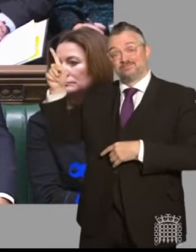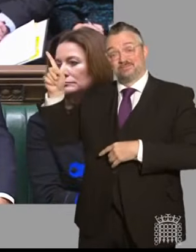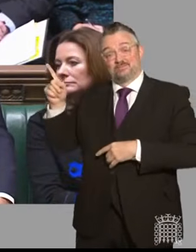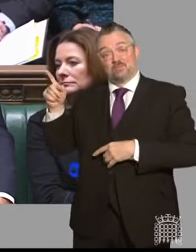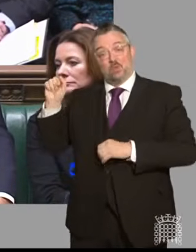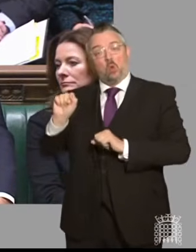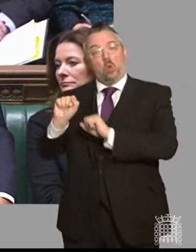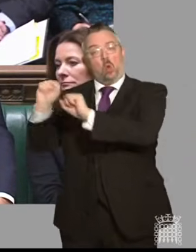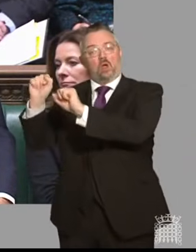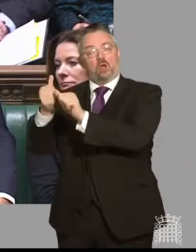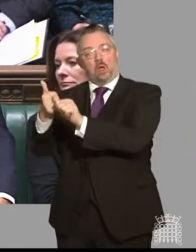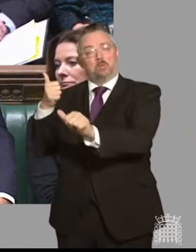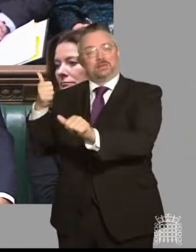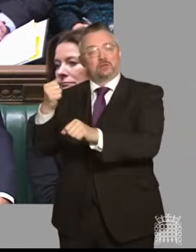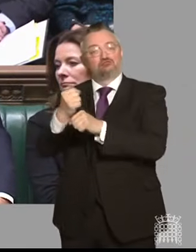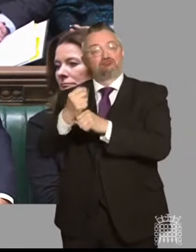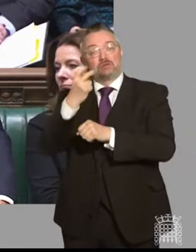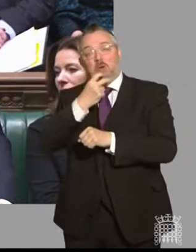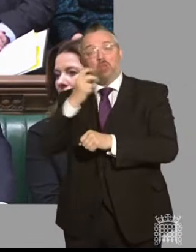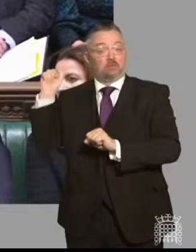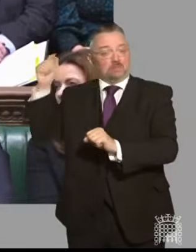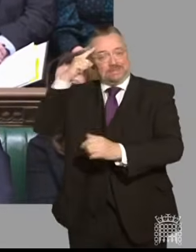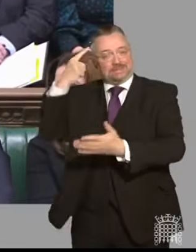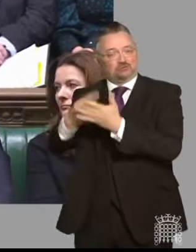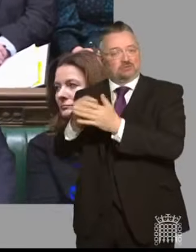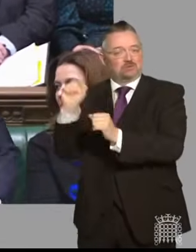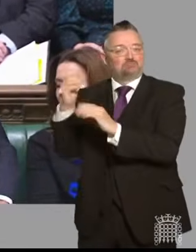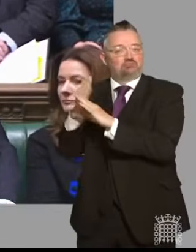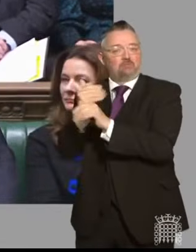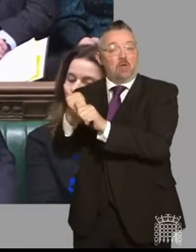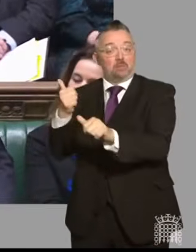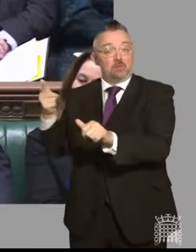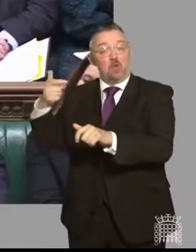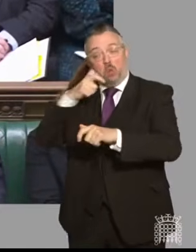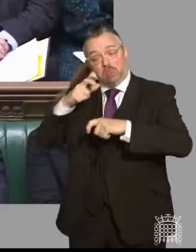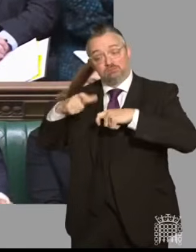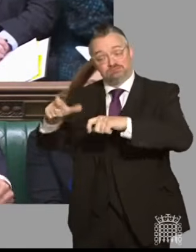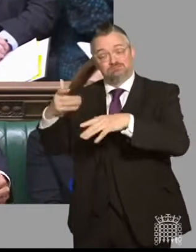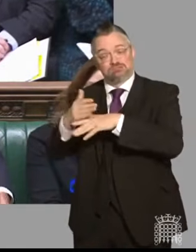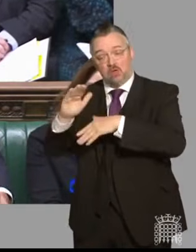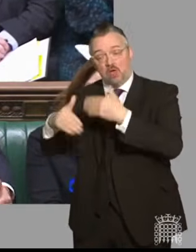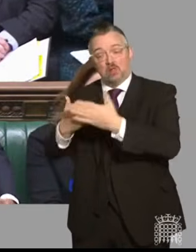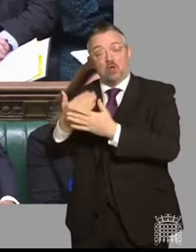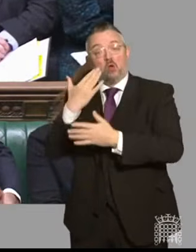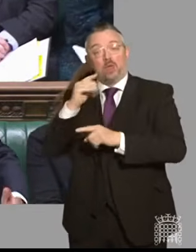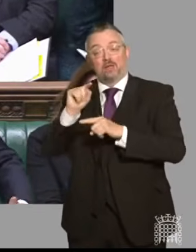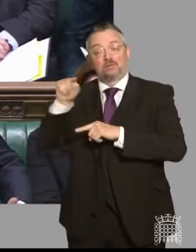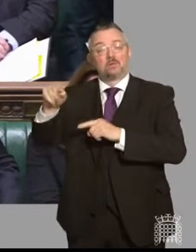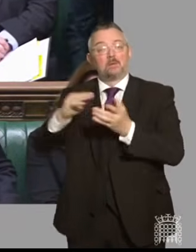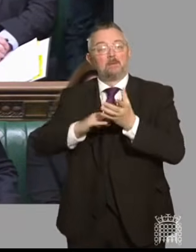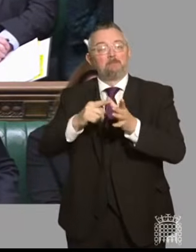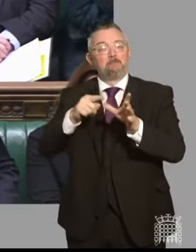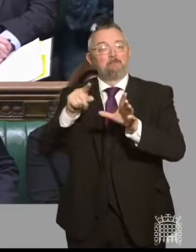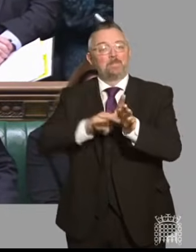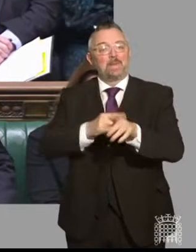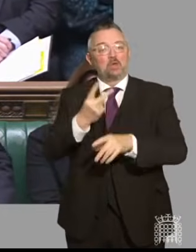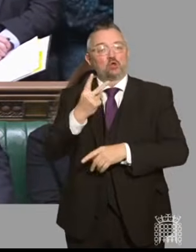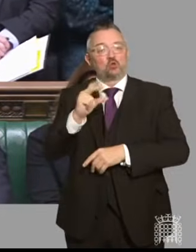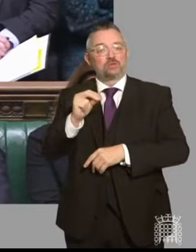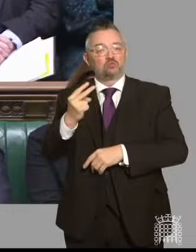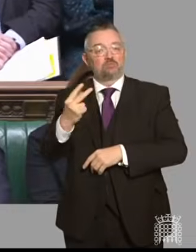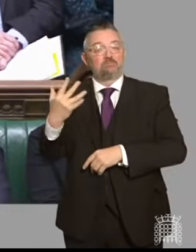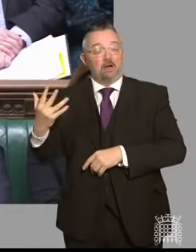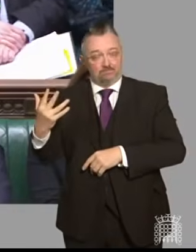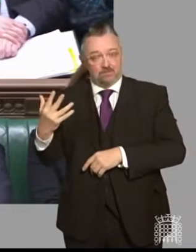as a refinery until at least May 2025. The UK and the Scottish governments are working together to make sure that there are